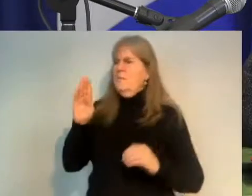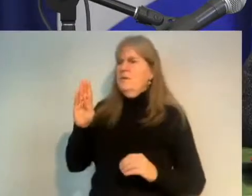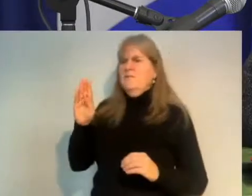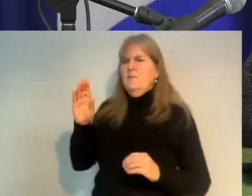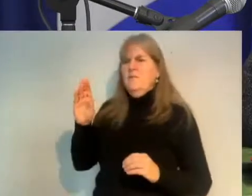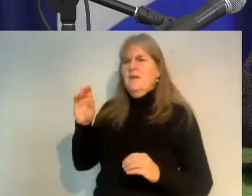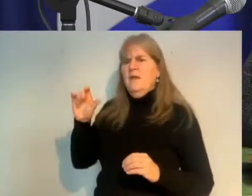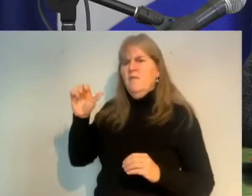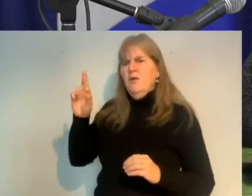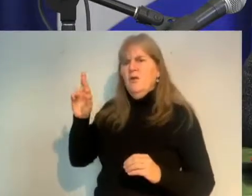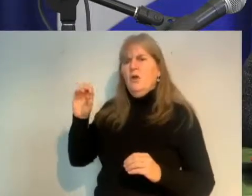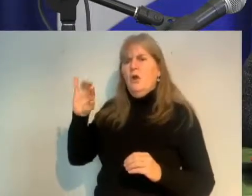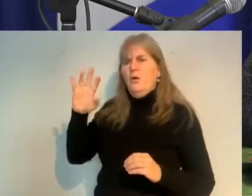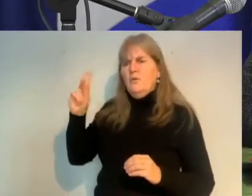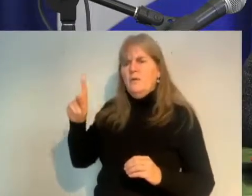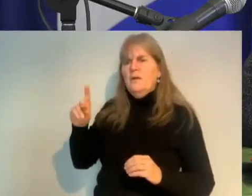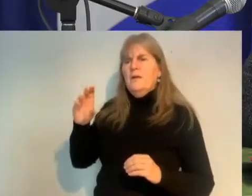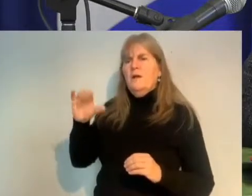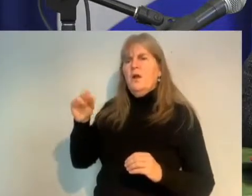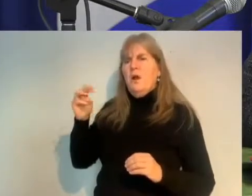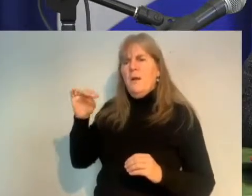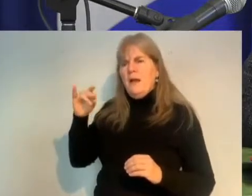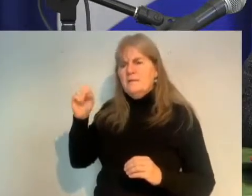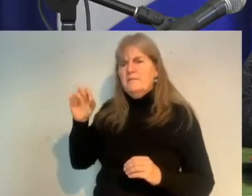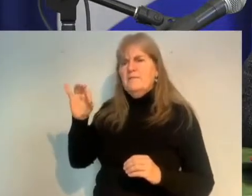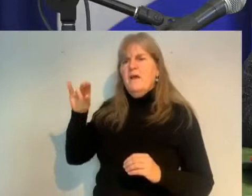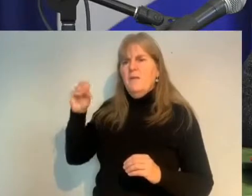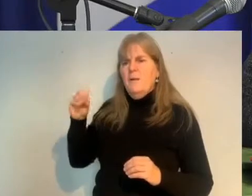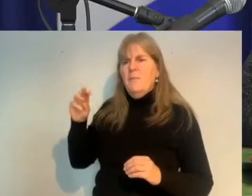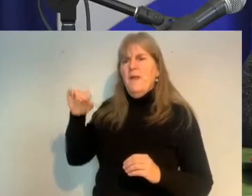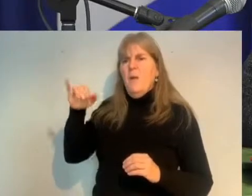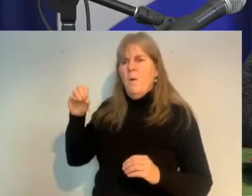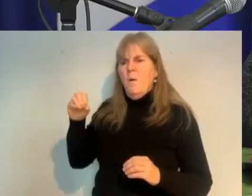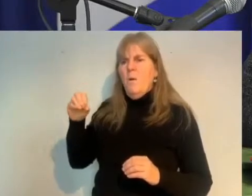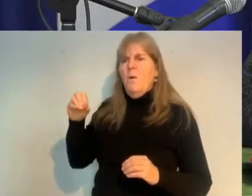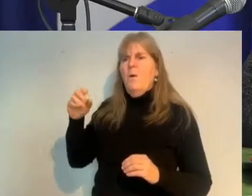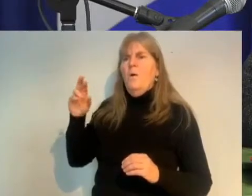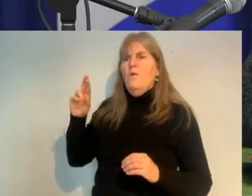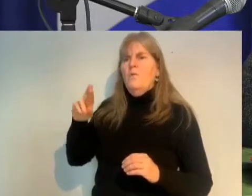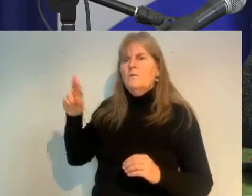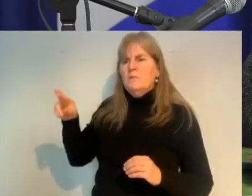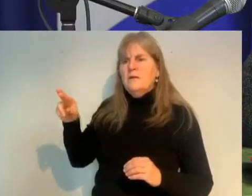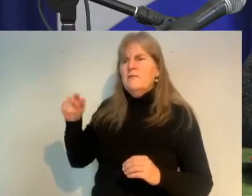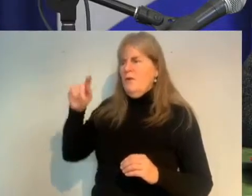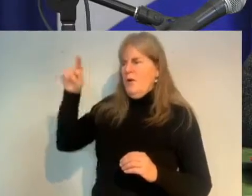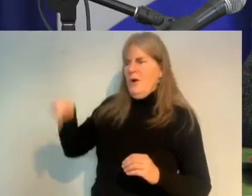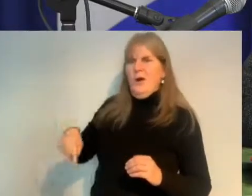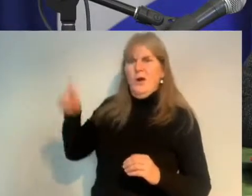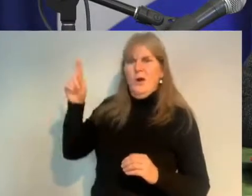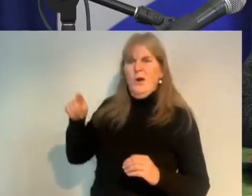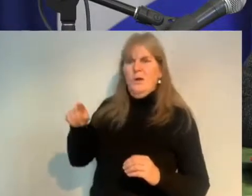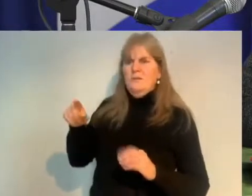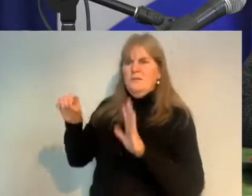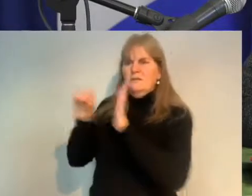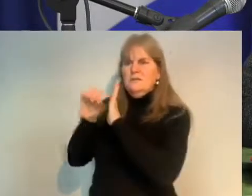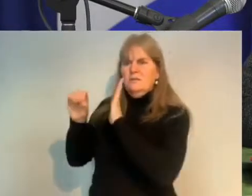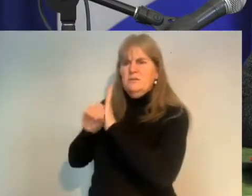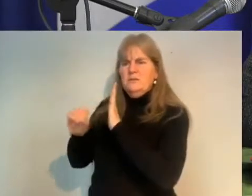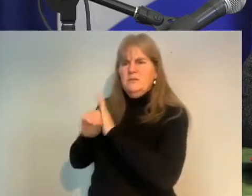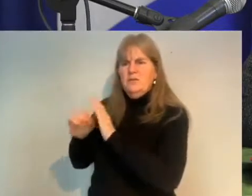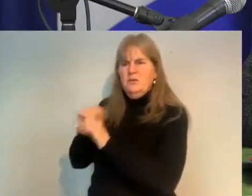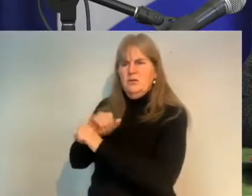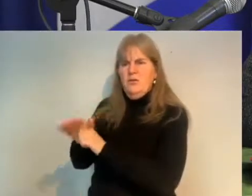Carmax, Destruction Bay, Faro, Mayo, Ross River, all of whom have no active cases according to our